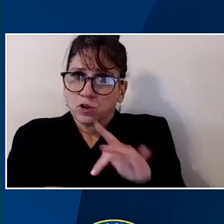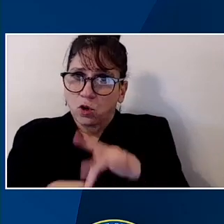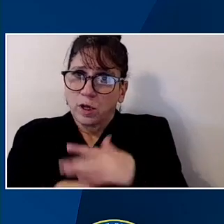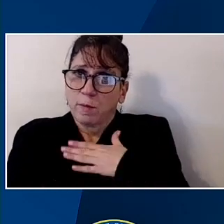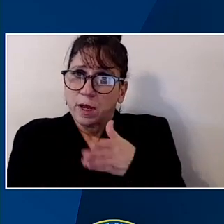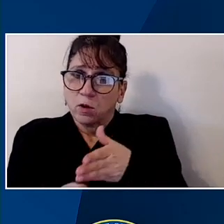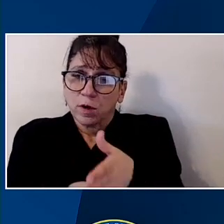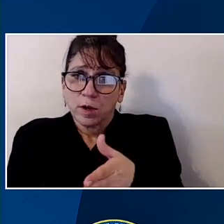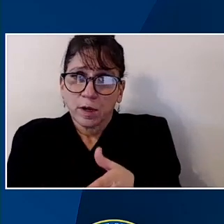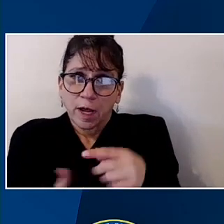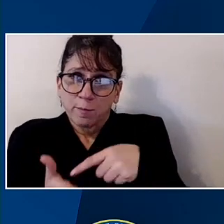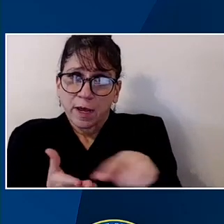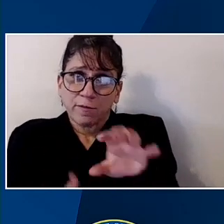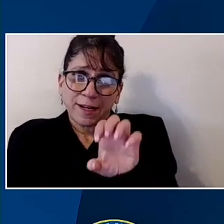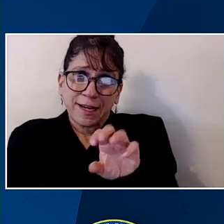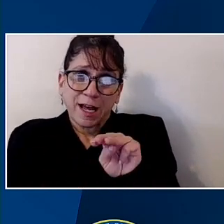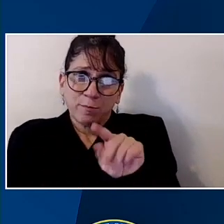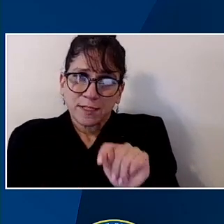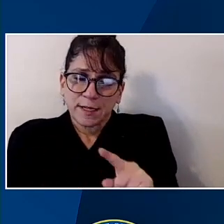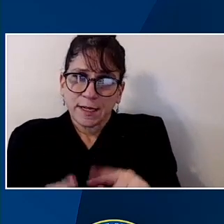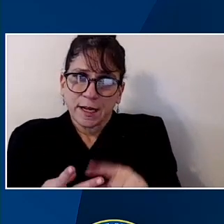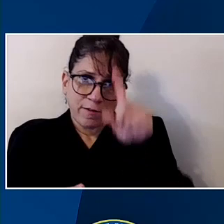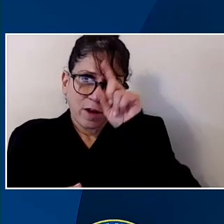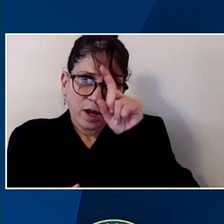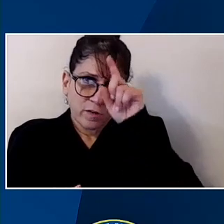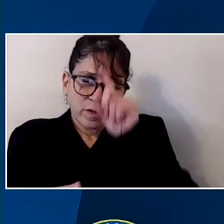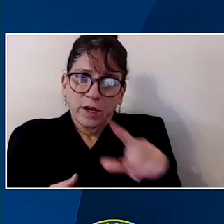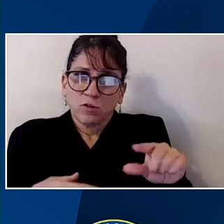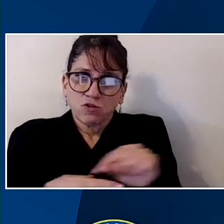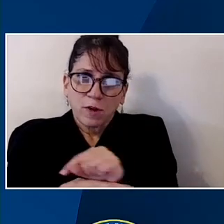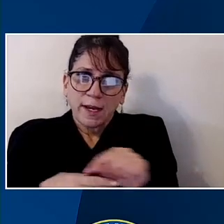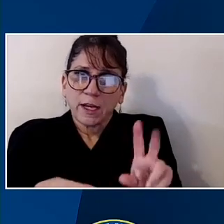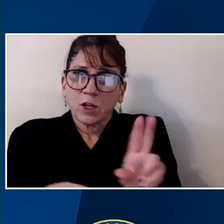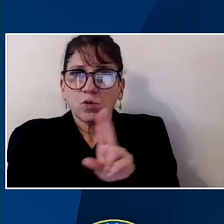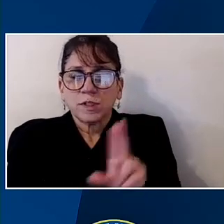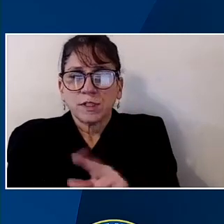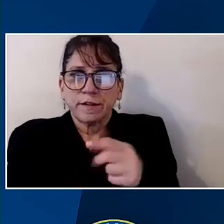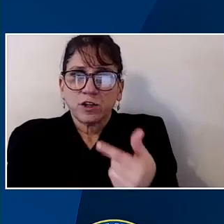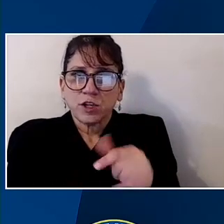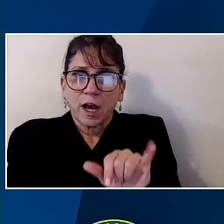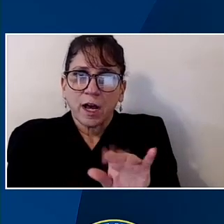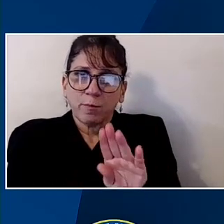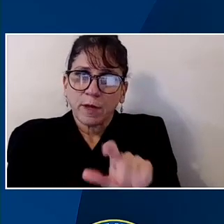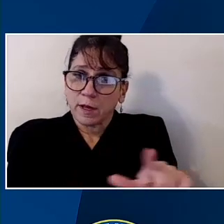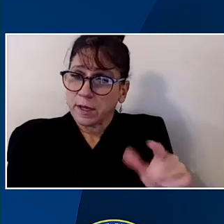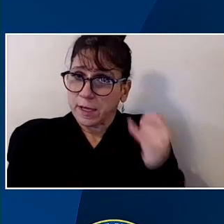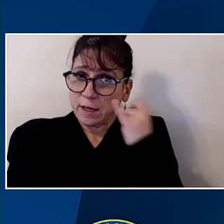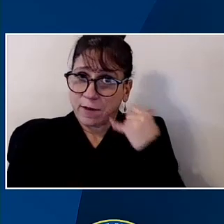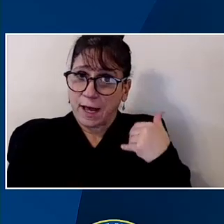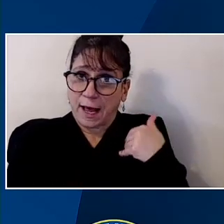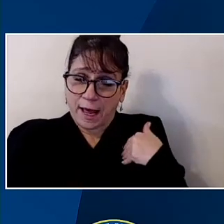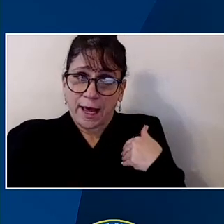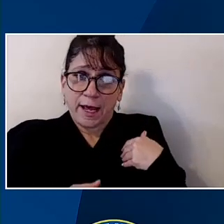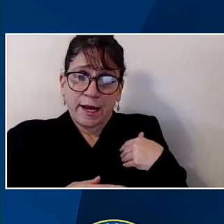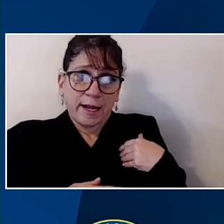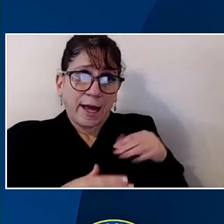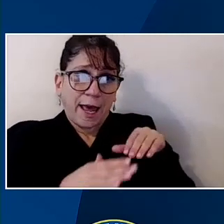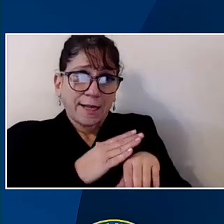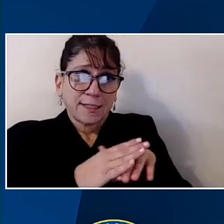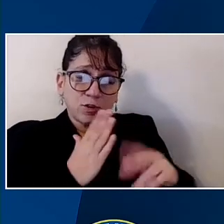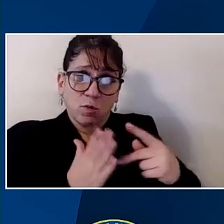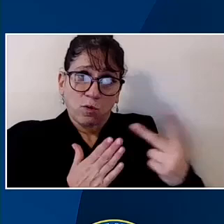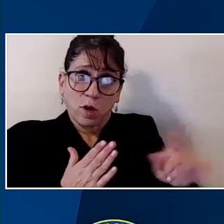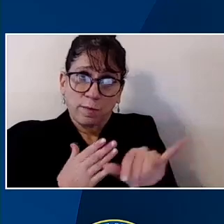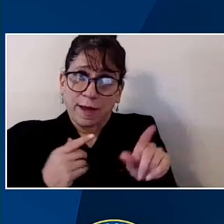paid for my EMT and firefighter training using the GI Bill. If I had access to a program like First Day when I was using the GI Bill to